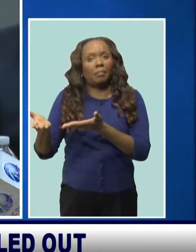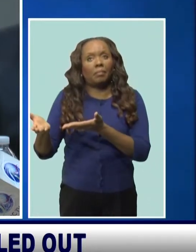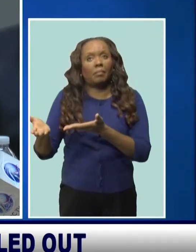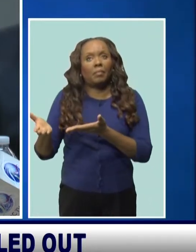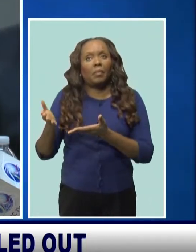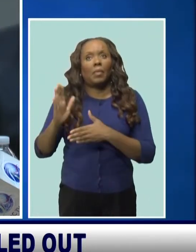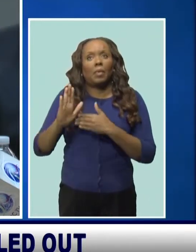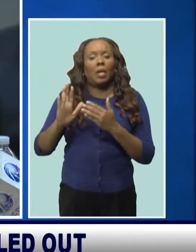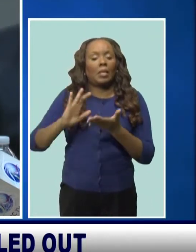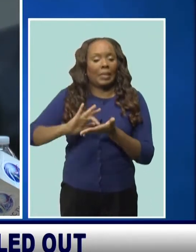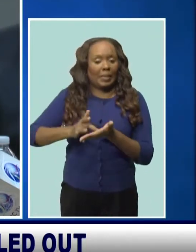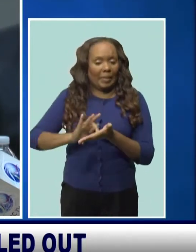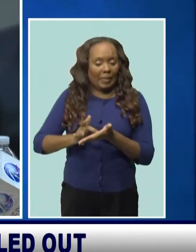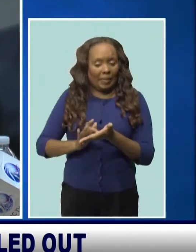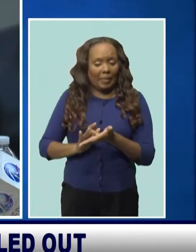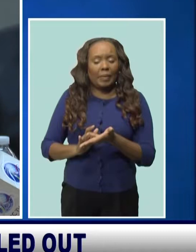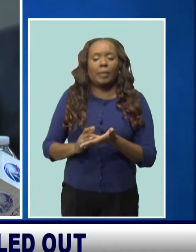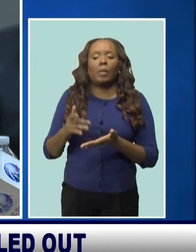prescriptions, having